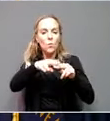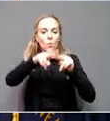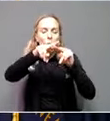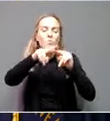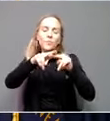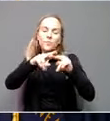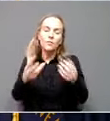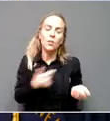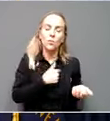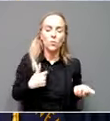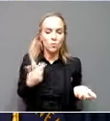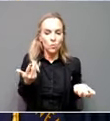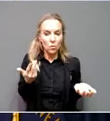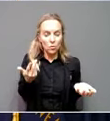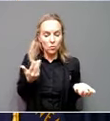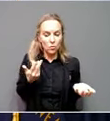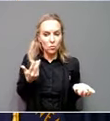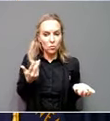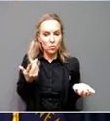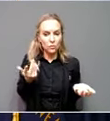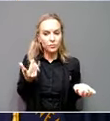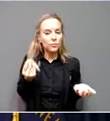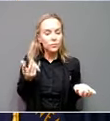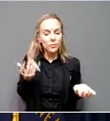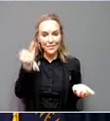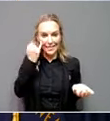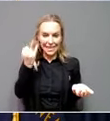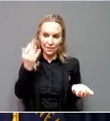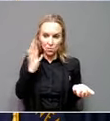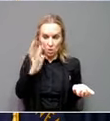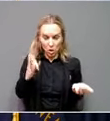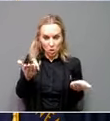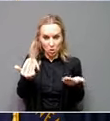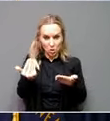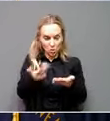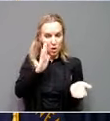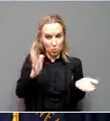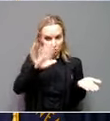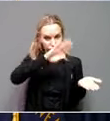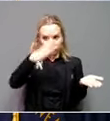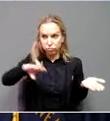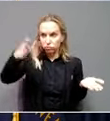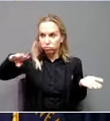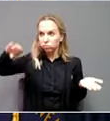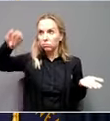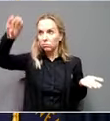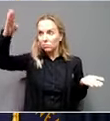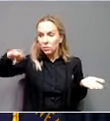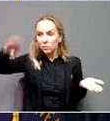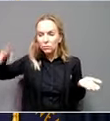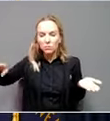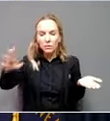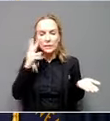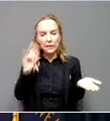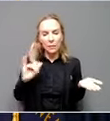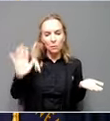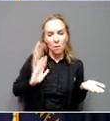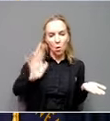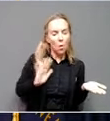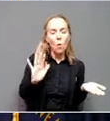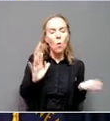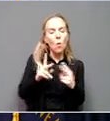what we don't know is if this is going to be kind of a new plateau that moves up and down, whether it's going to be more like